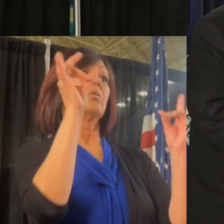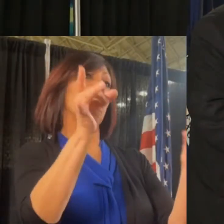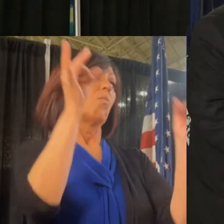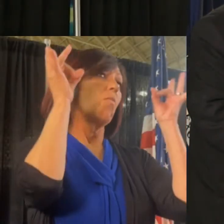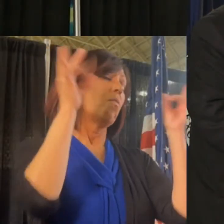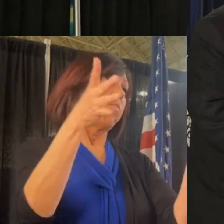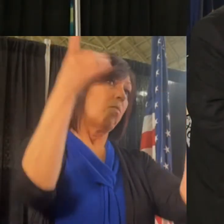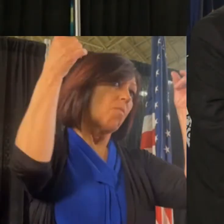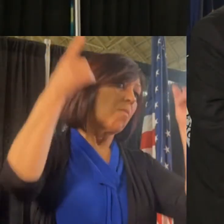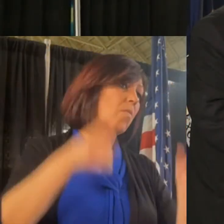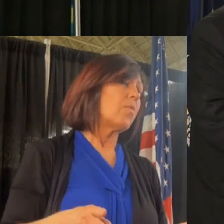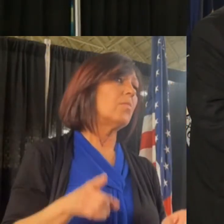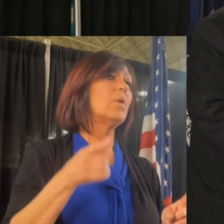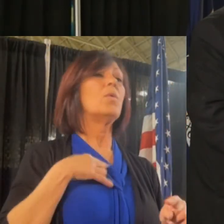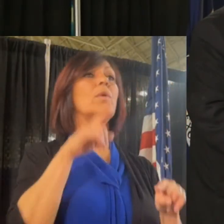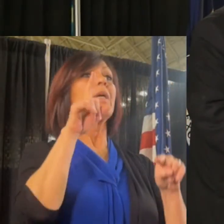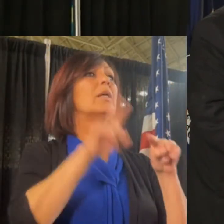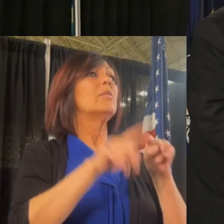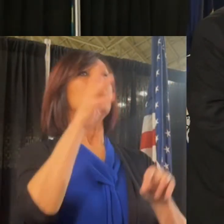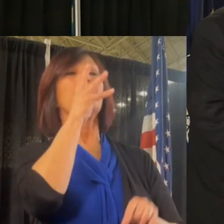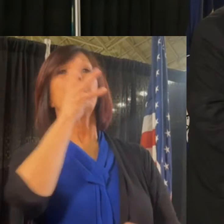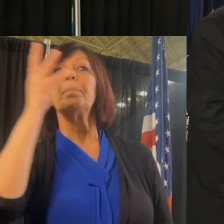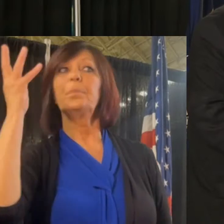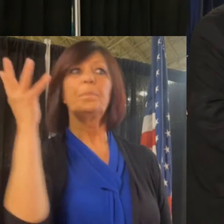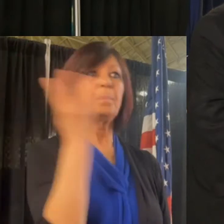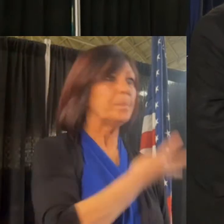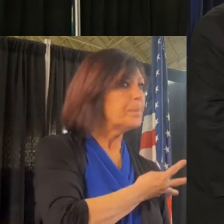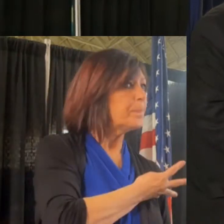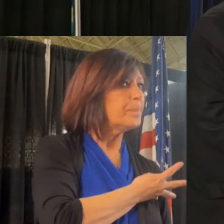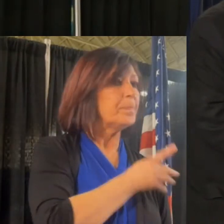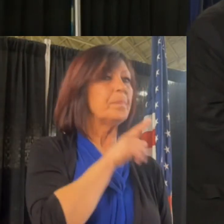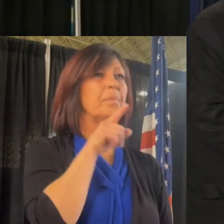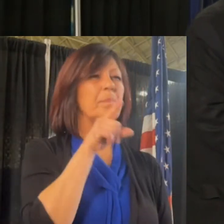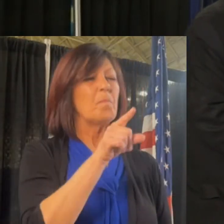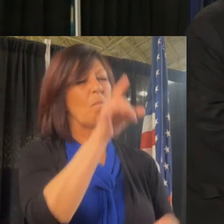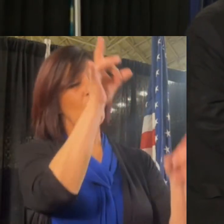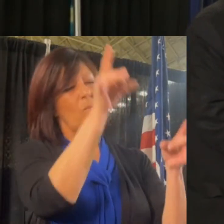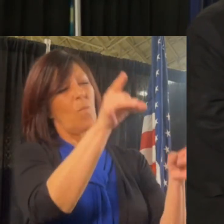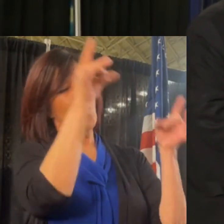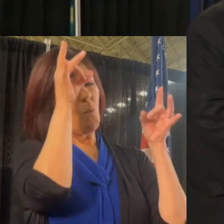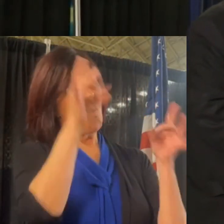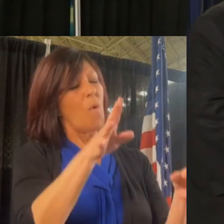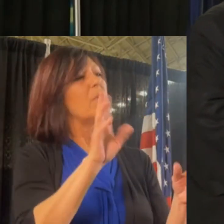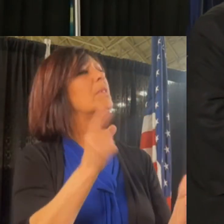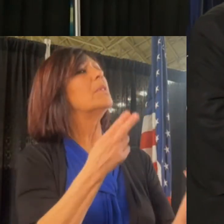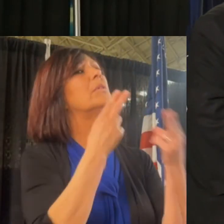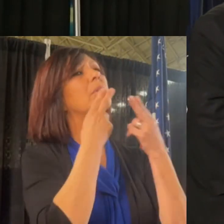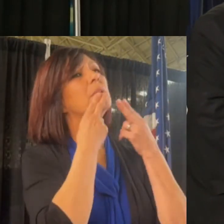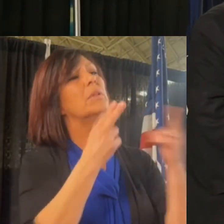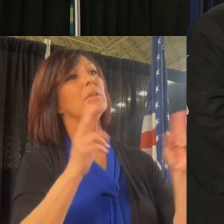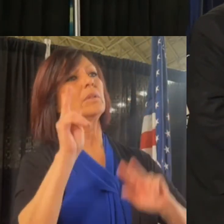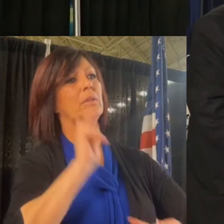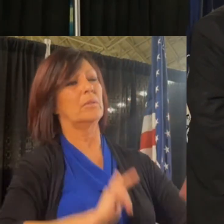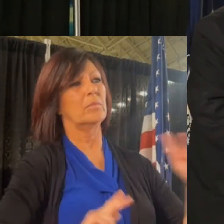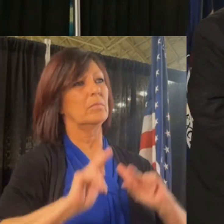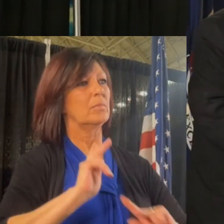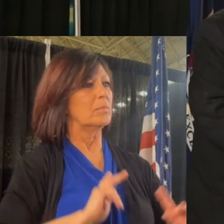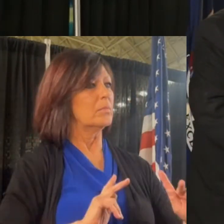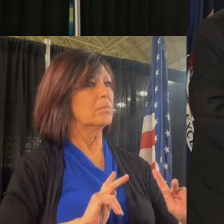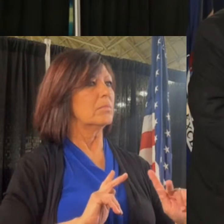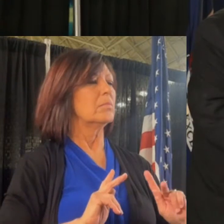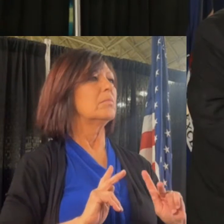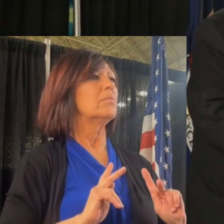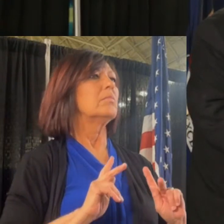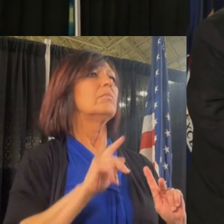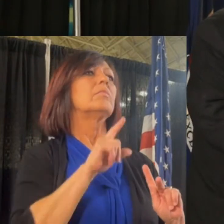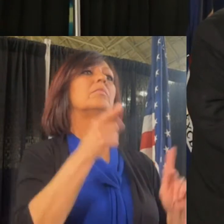travesties, and we cannot ignore the brutality of the many innocent civilian deaths that have